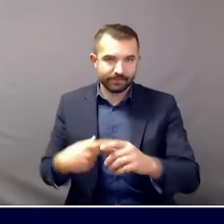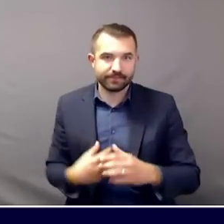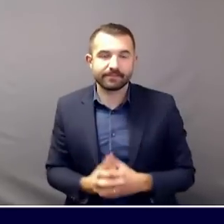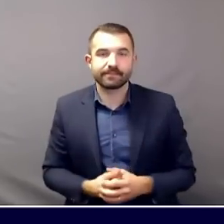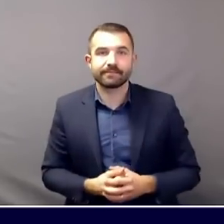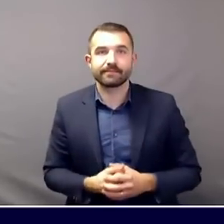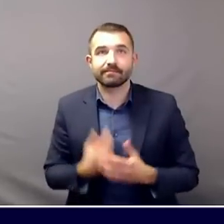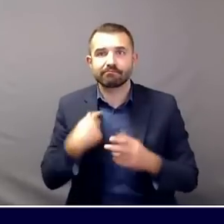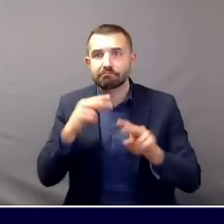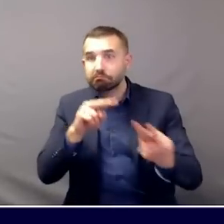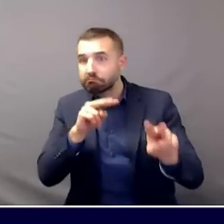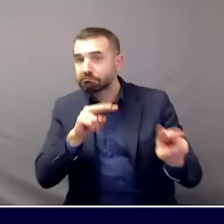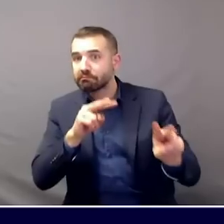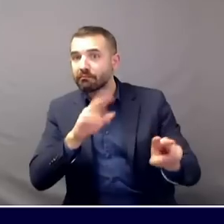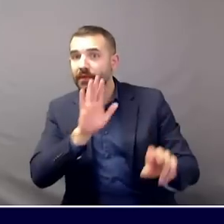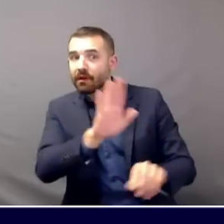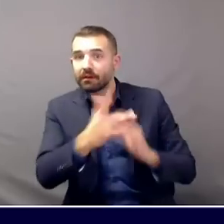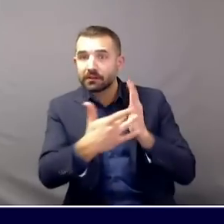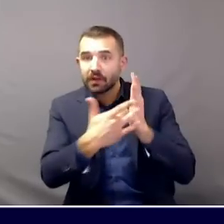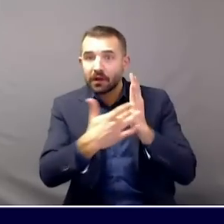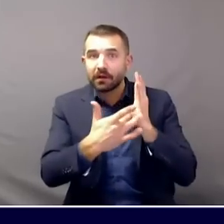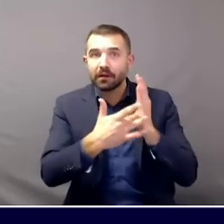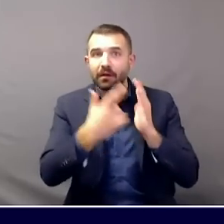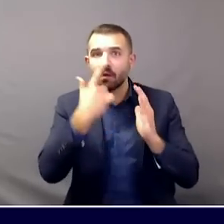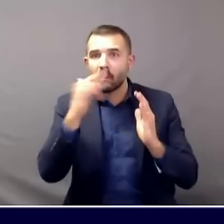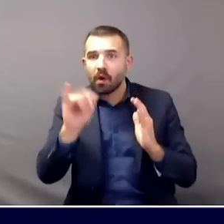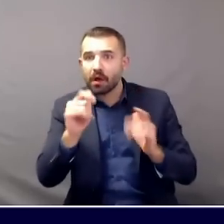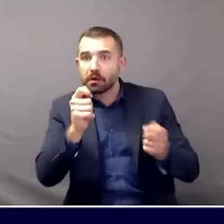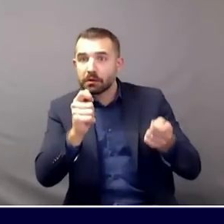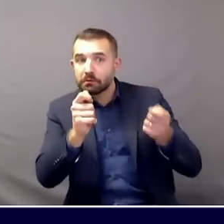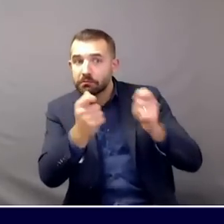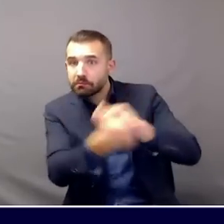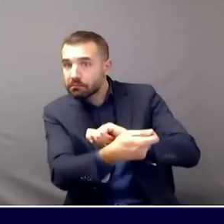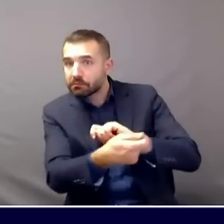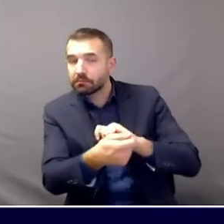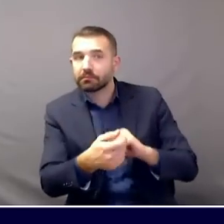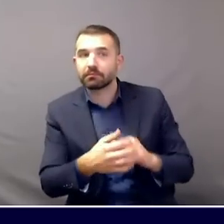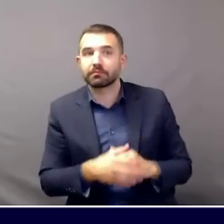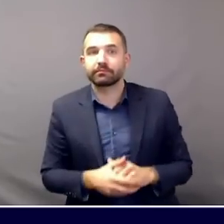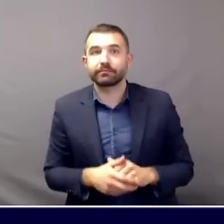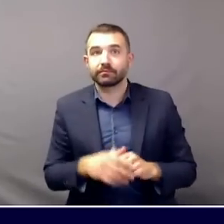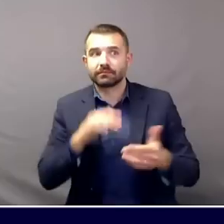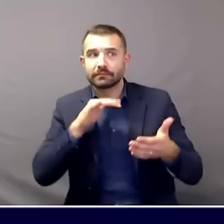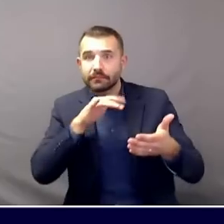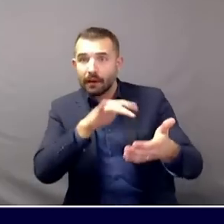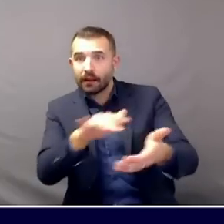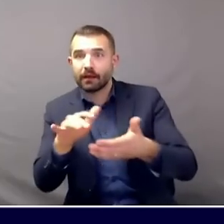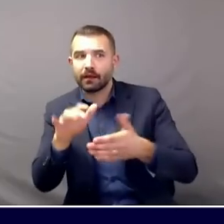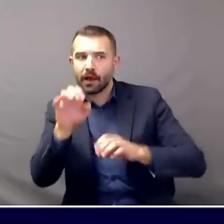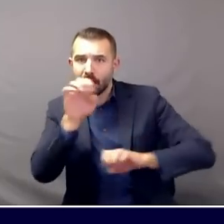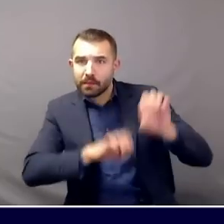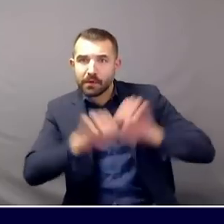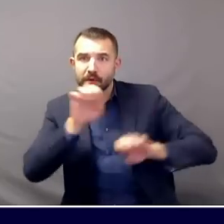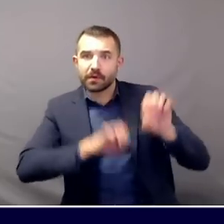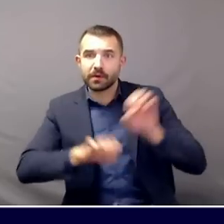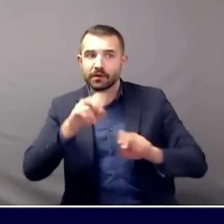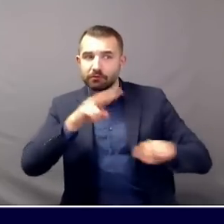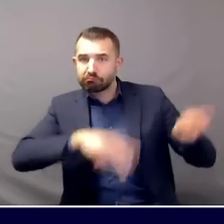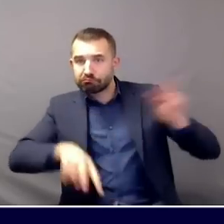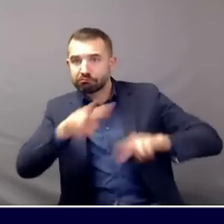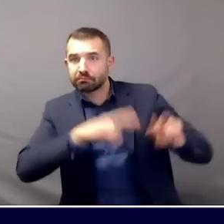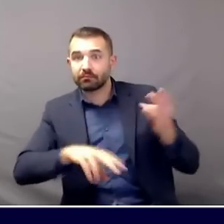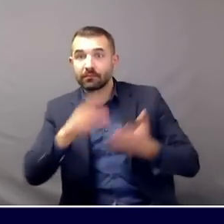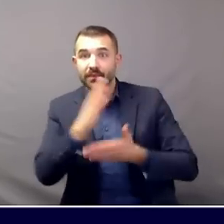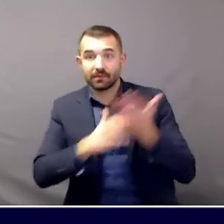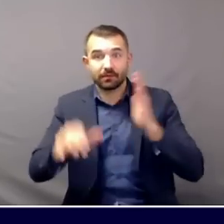that technology has evolved, and we've been studying it, we've been analyzing it. Some of the states that have